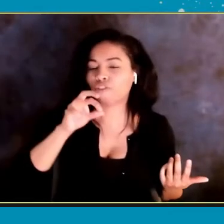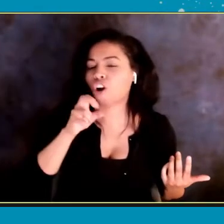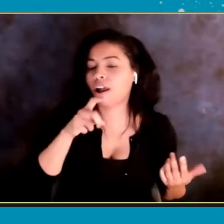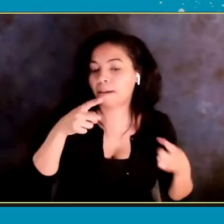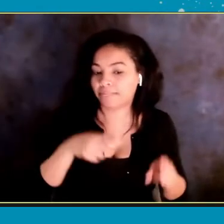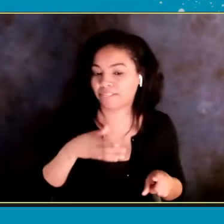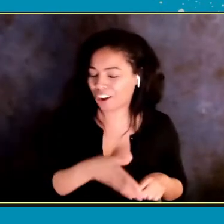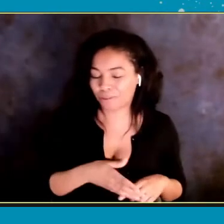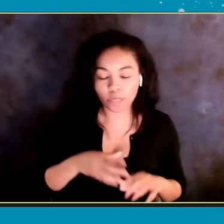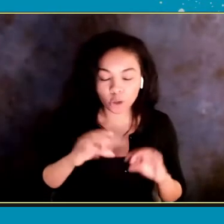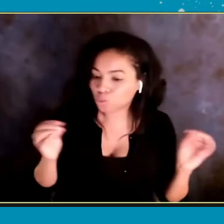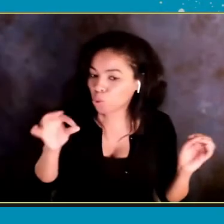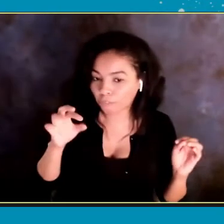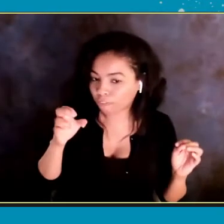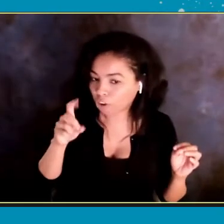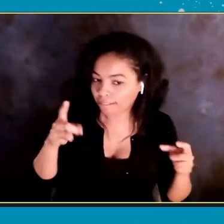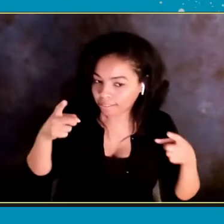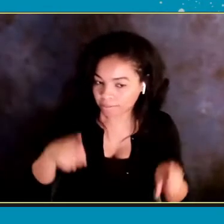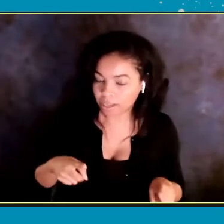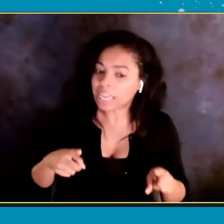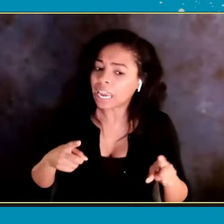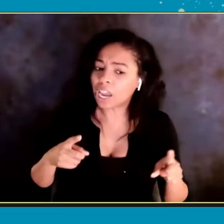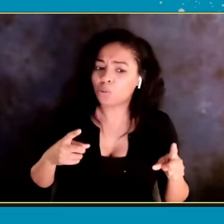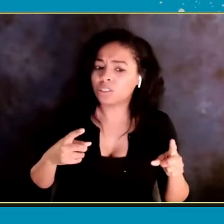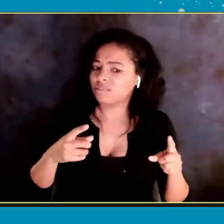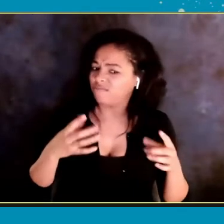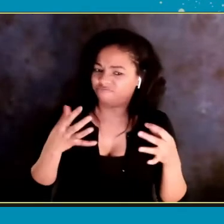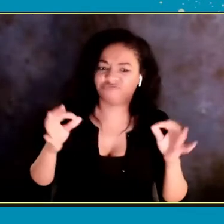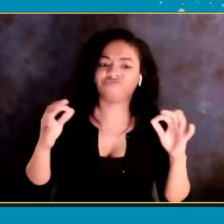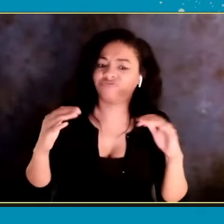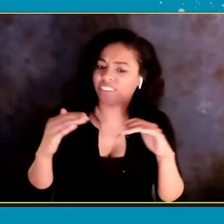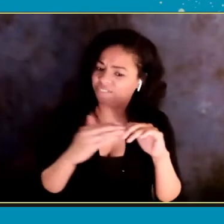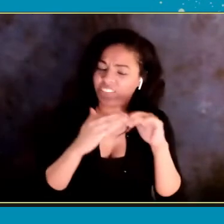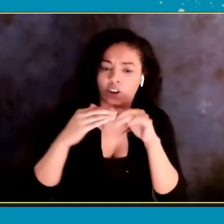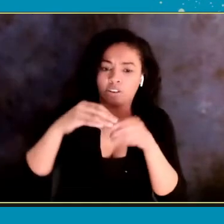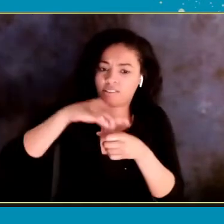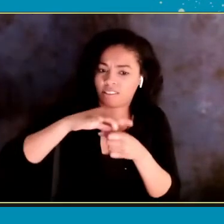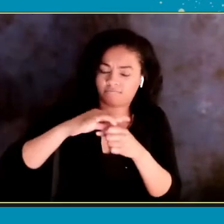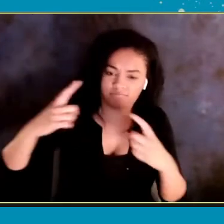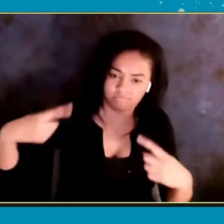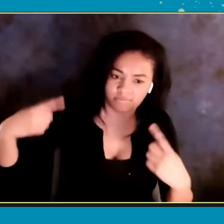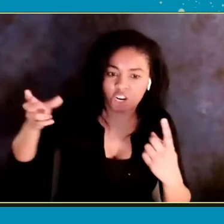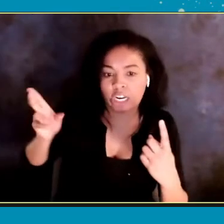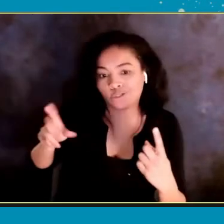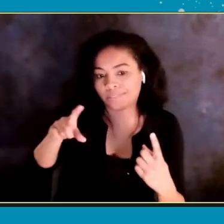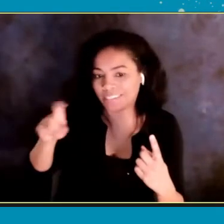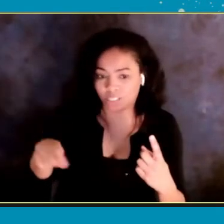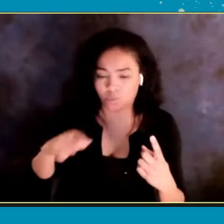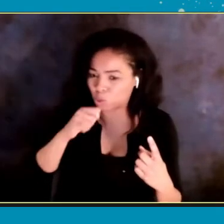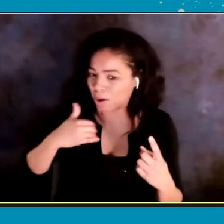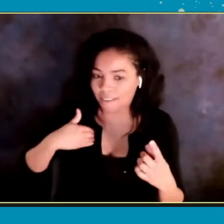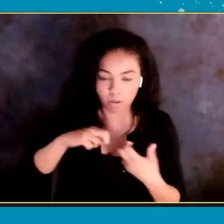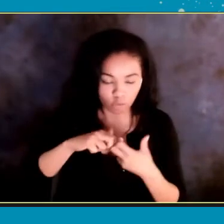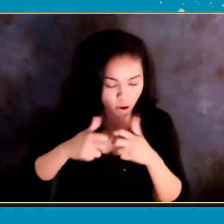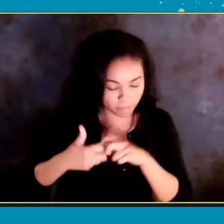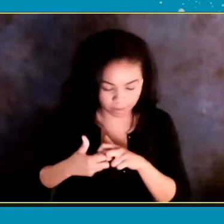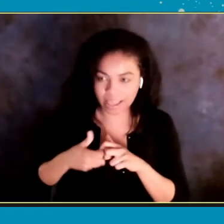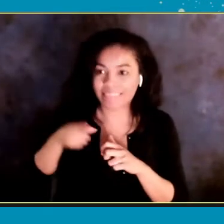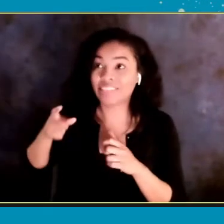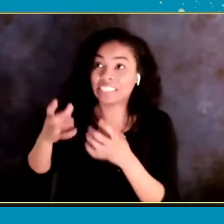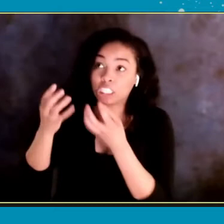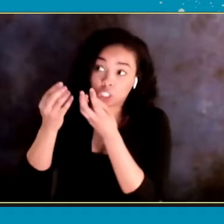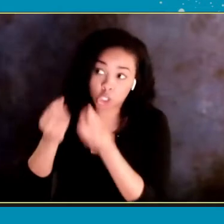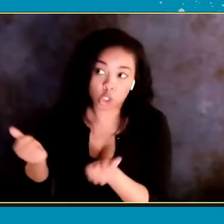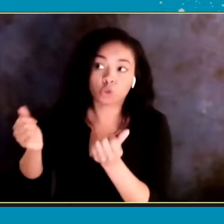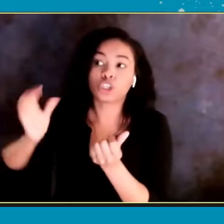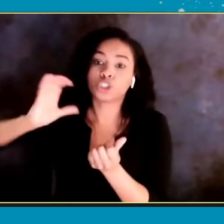fairest elections in the history of the state of Texas in 2020. So we don't have a problem. This is a solution in search of a